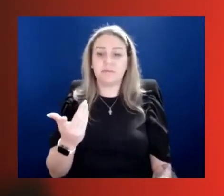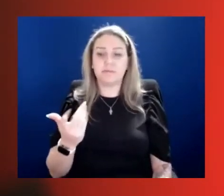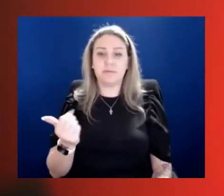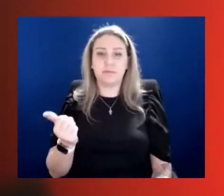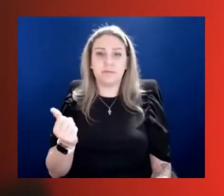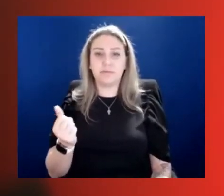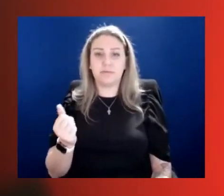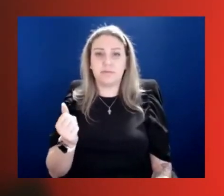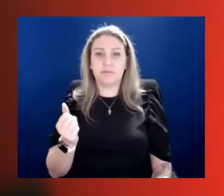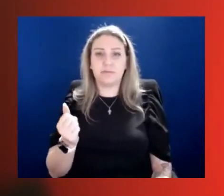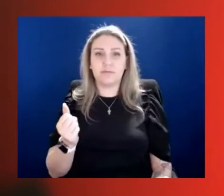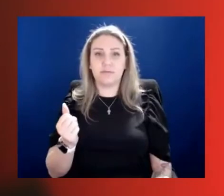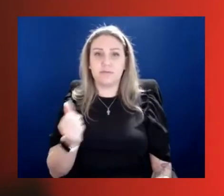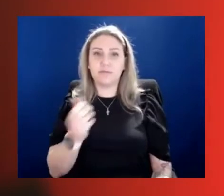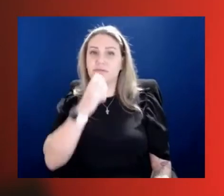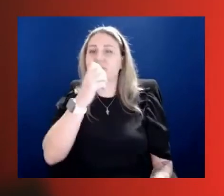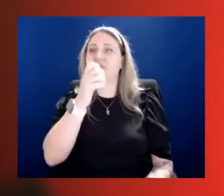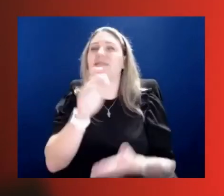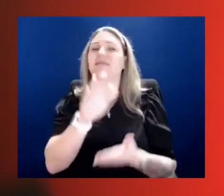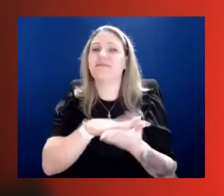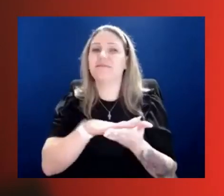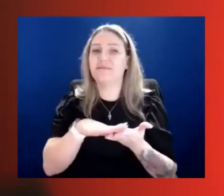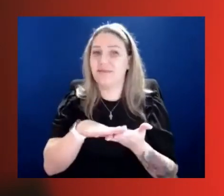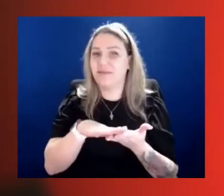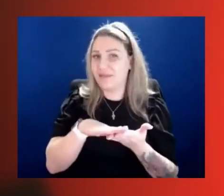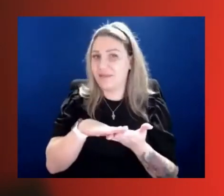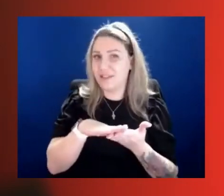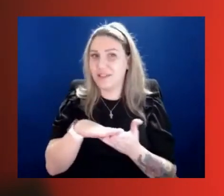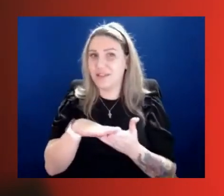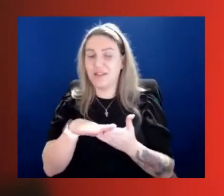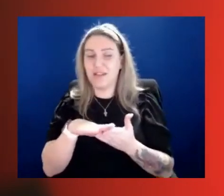unkind enough to make a person feel bad,